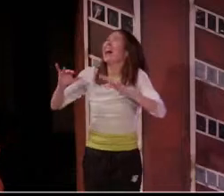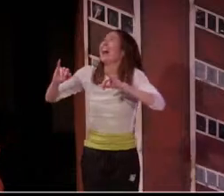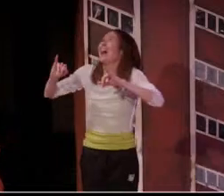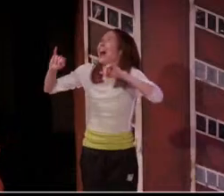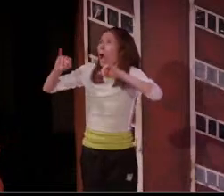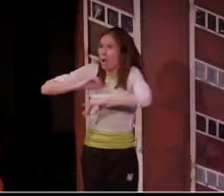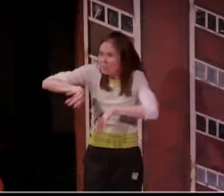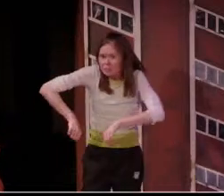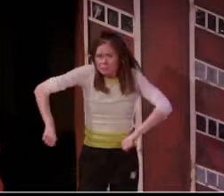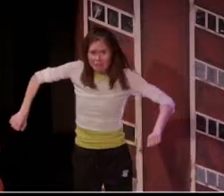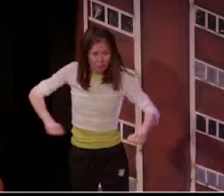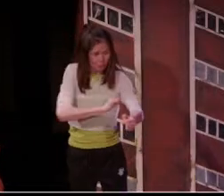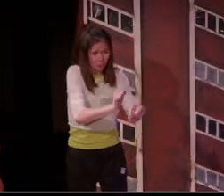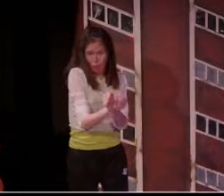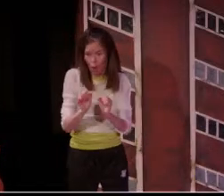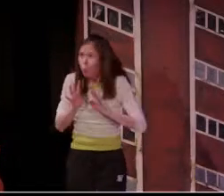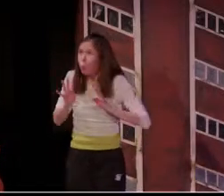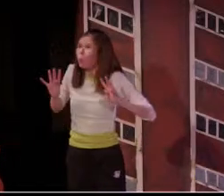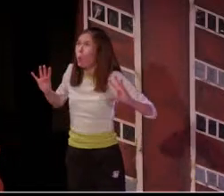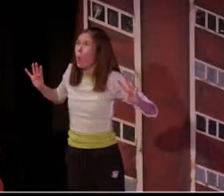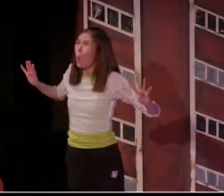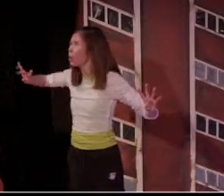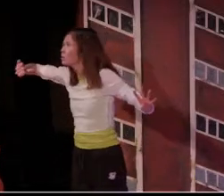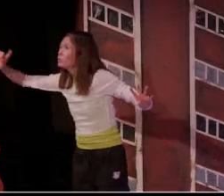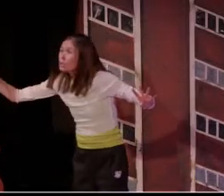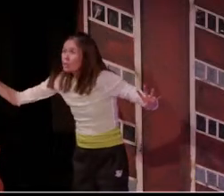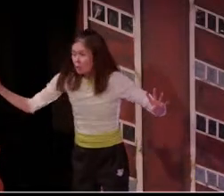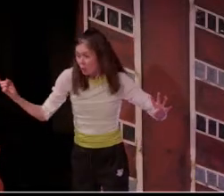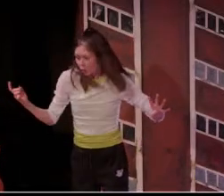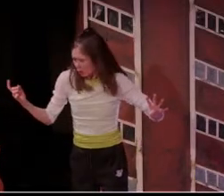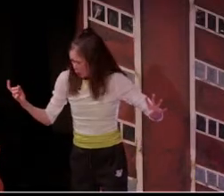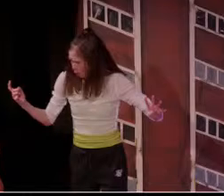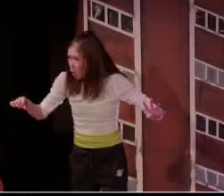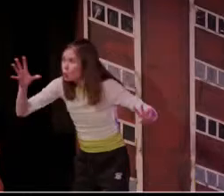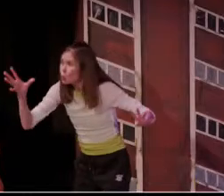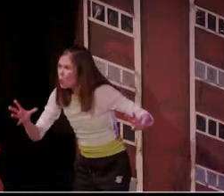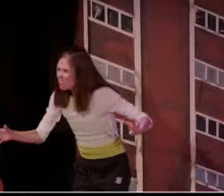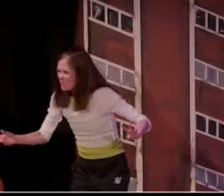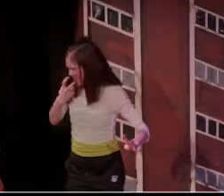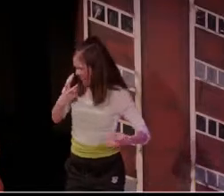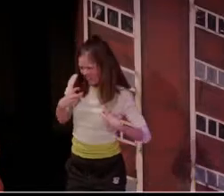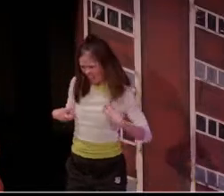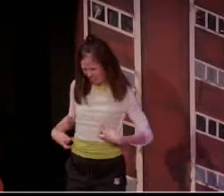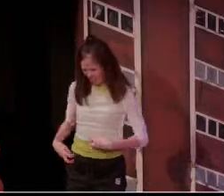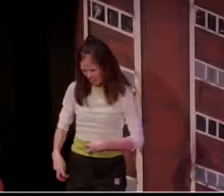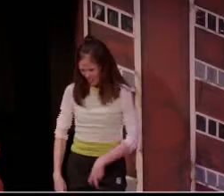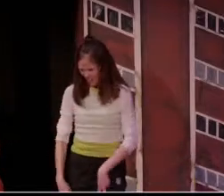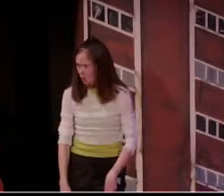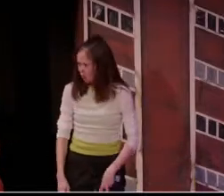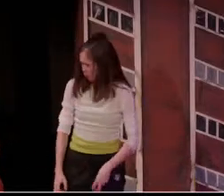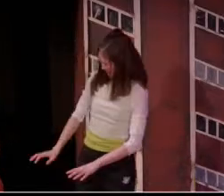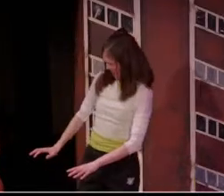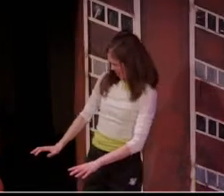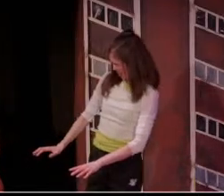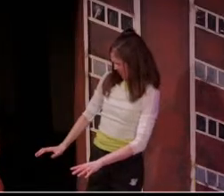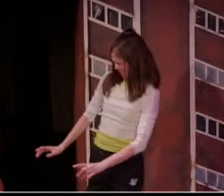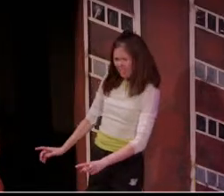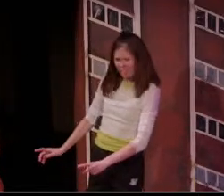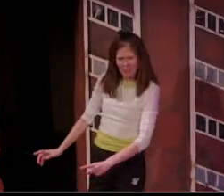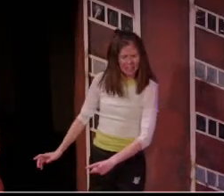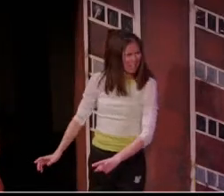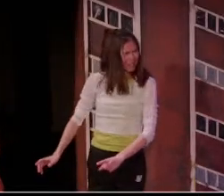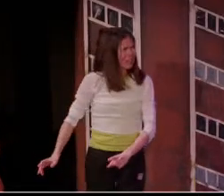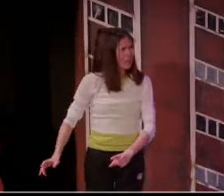searing southern eye upon him and picked apart by squirrels? Yeah, but why should we worry about